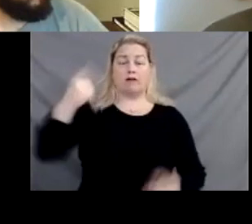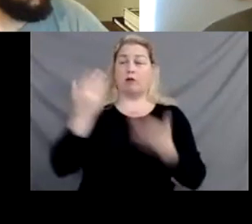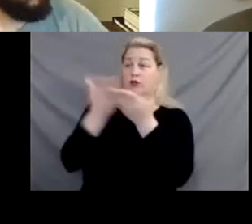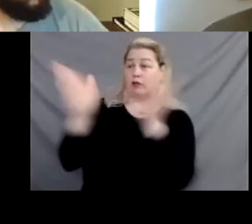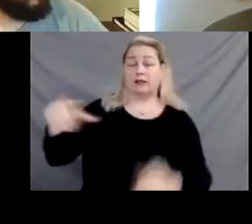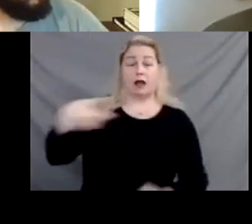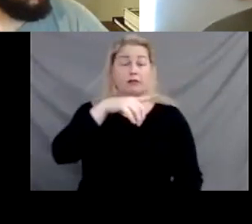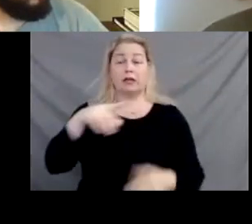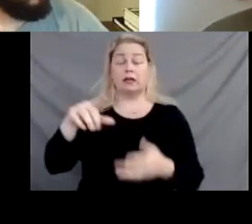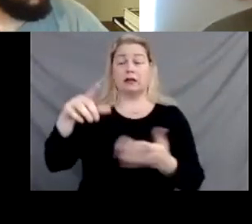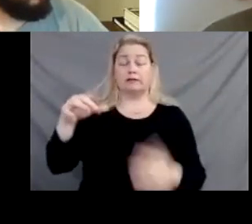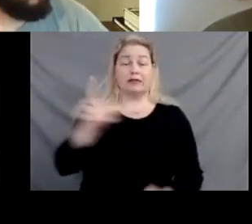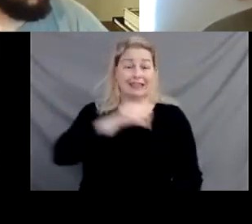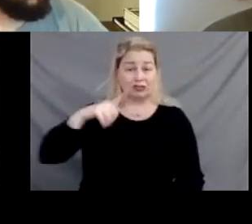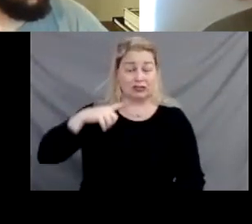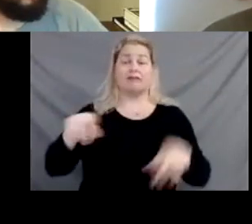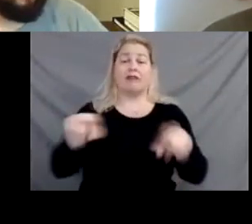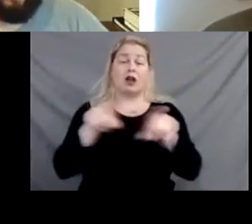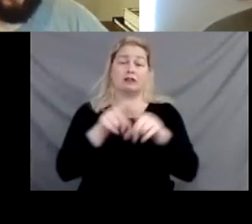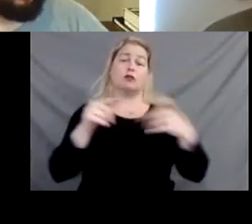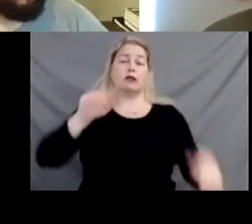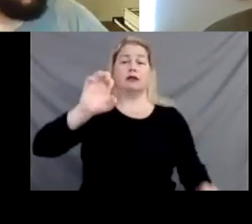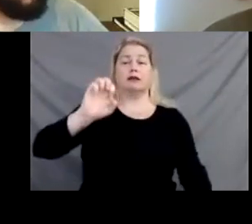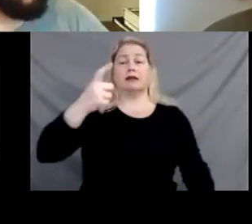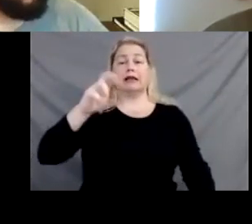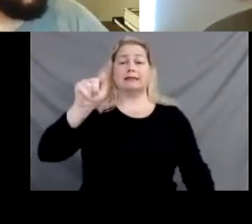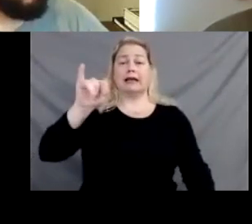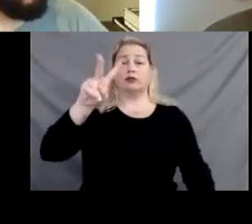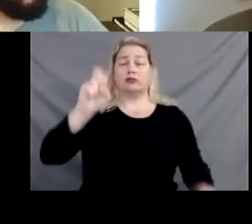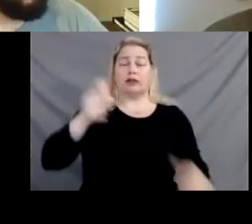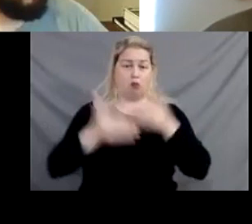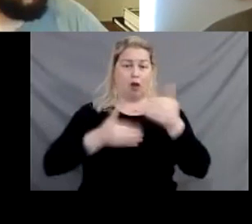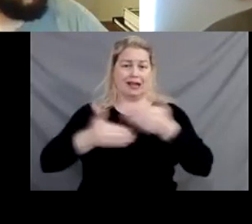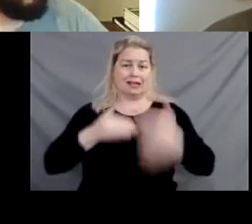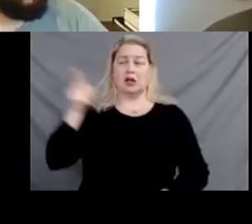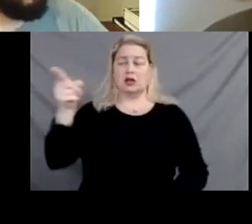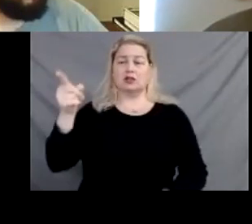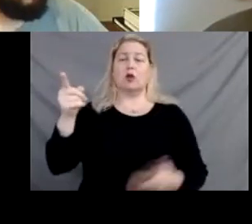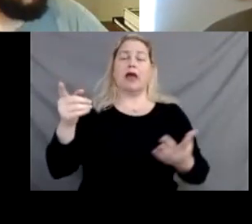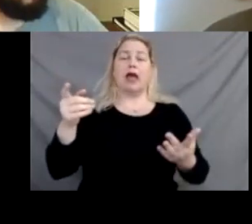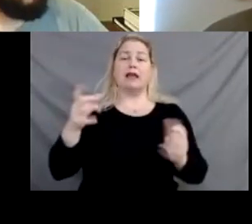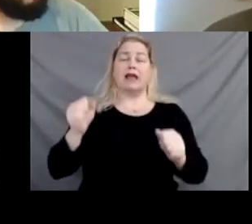executive process, that they can take this stuff and not have to go back to ground